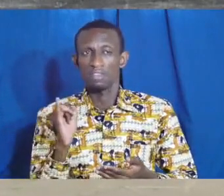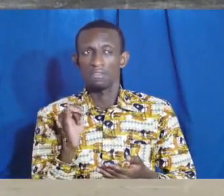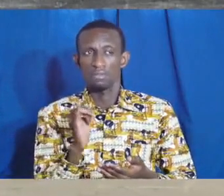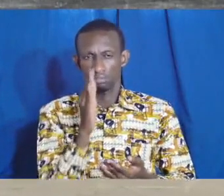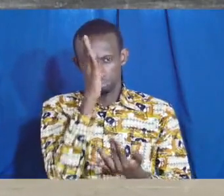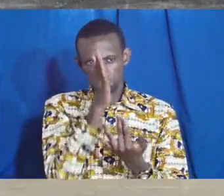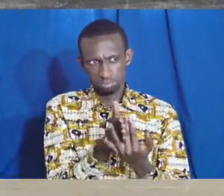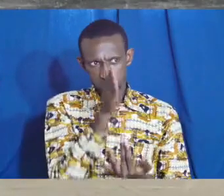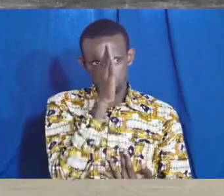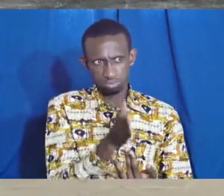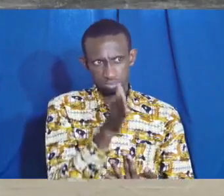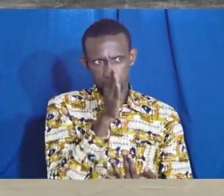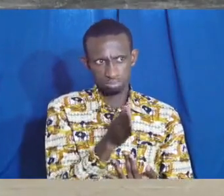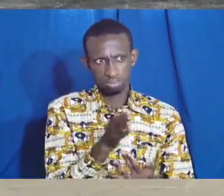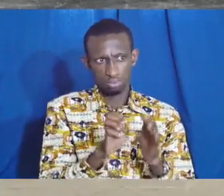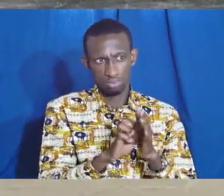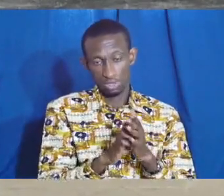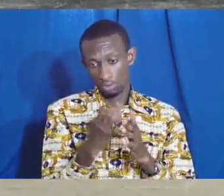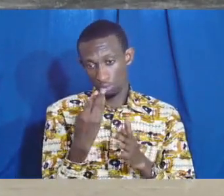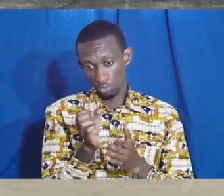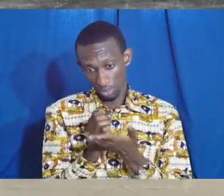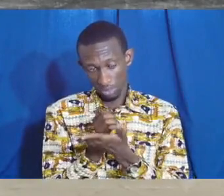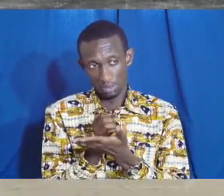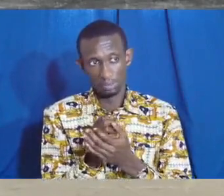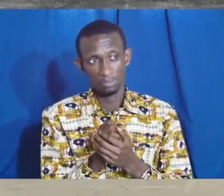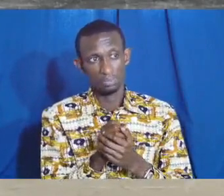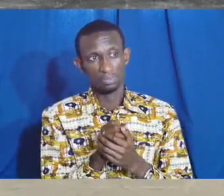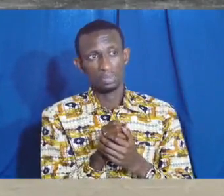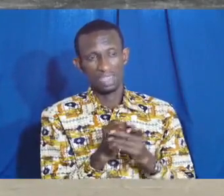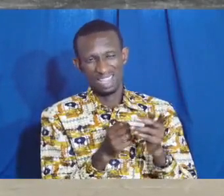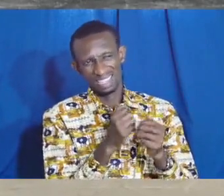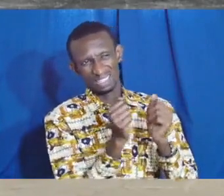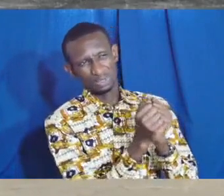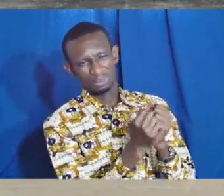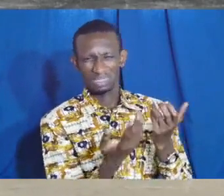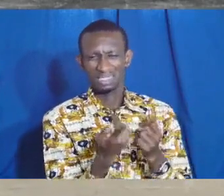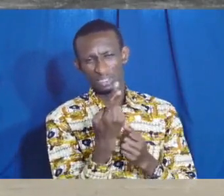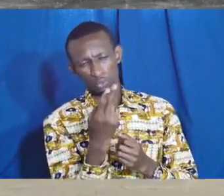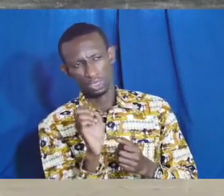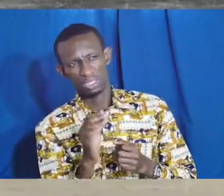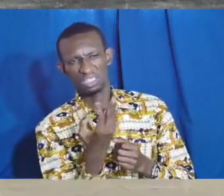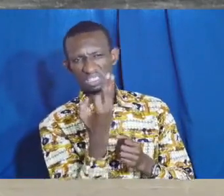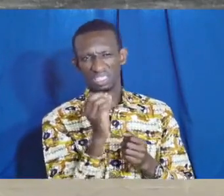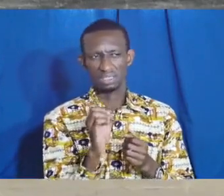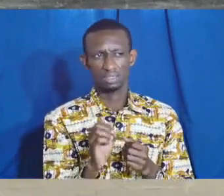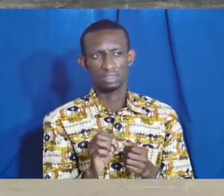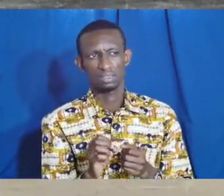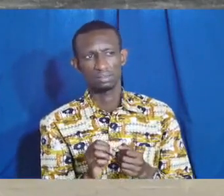that's supposed to be maybe 40 is here. All right? Let me say this is supposed to be 10, this is 20, this is 30, this